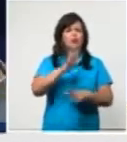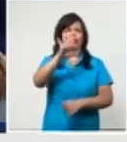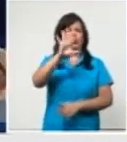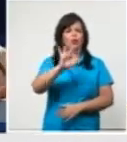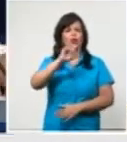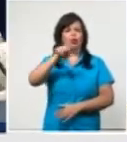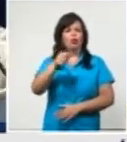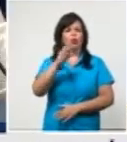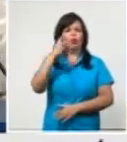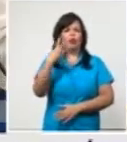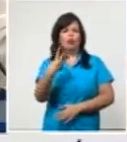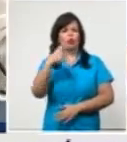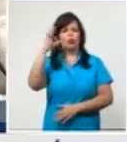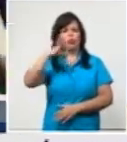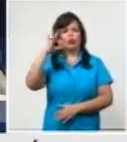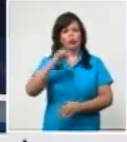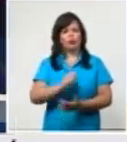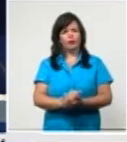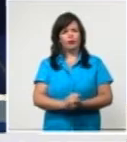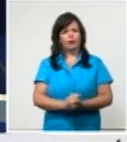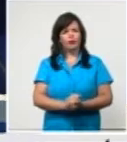49.6%, and